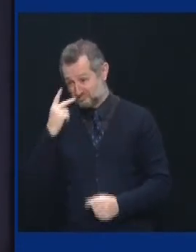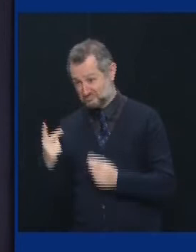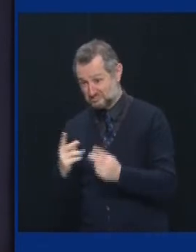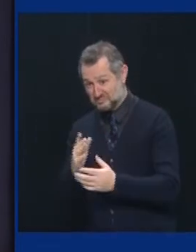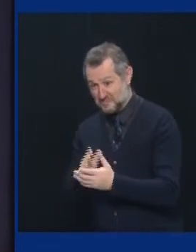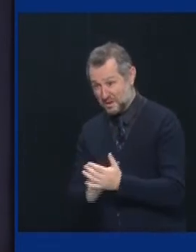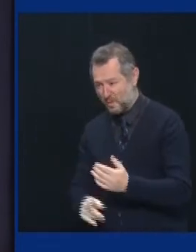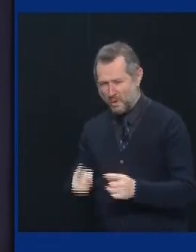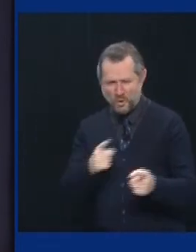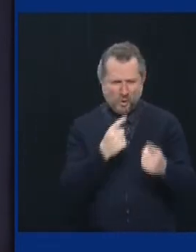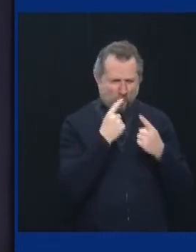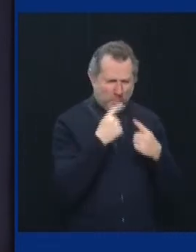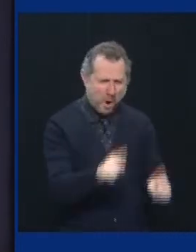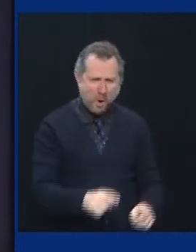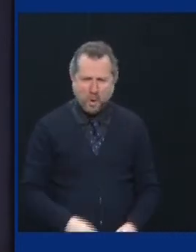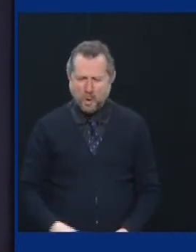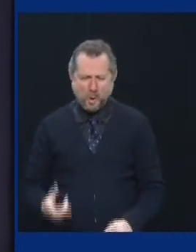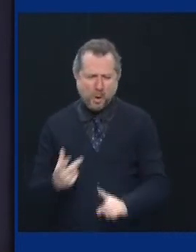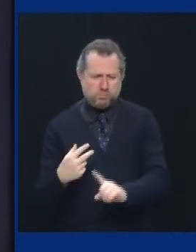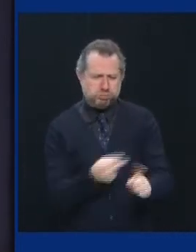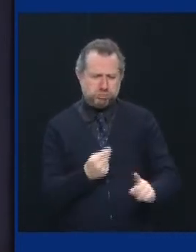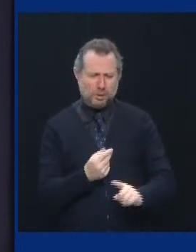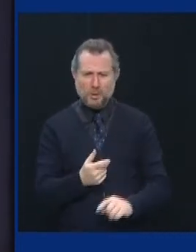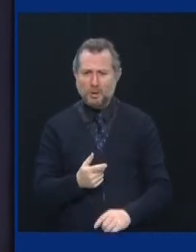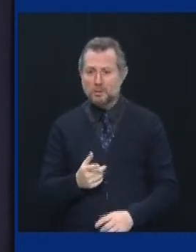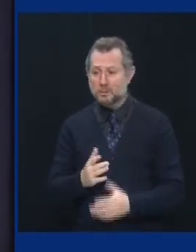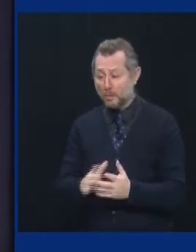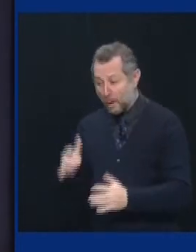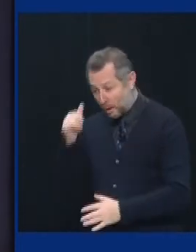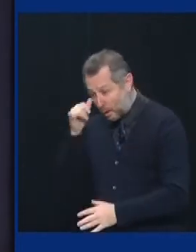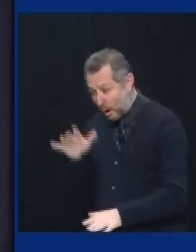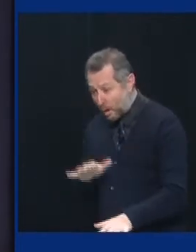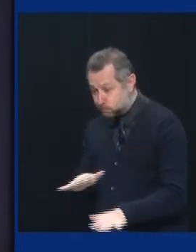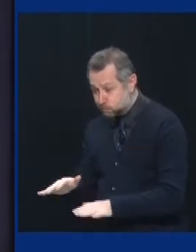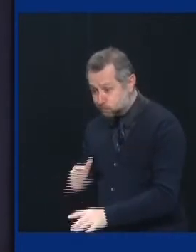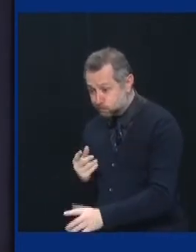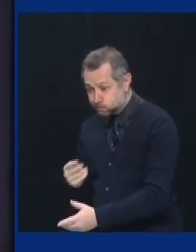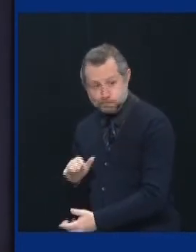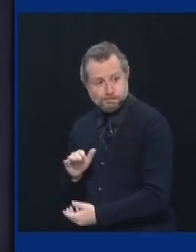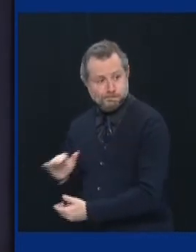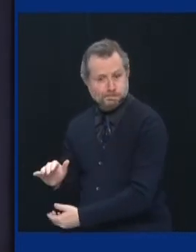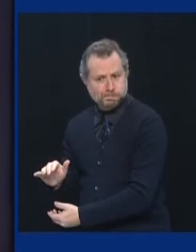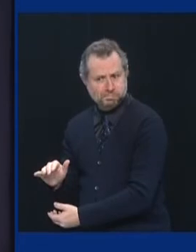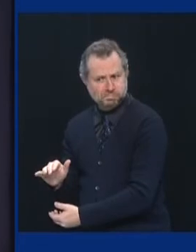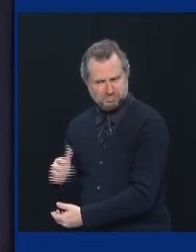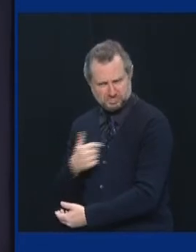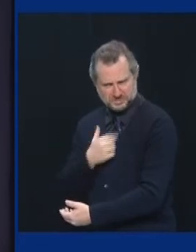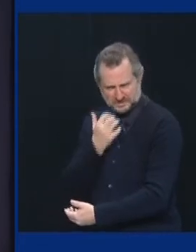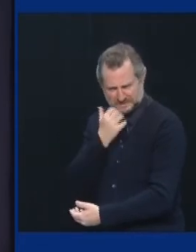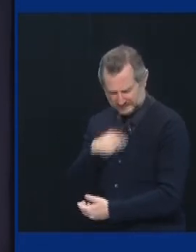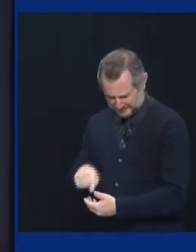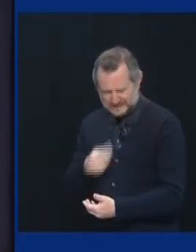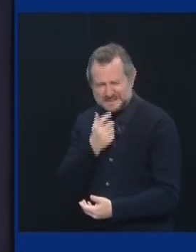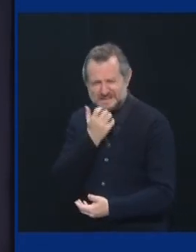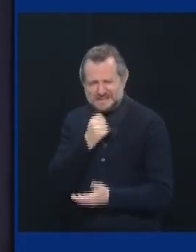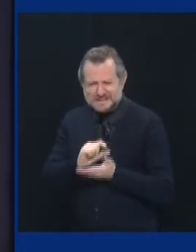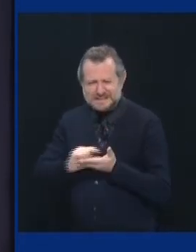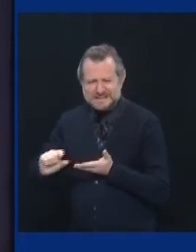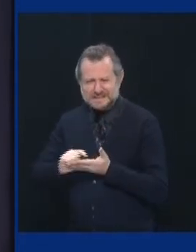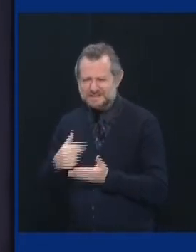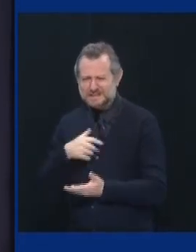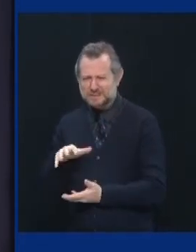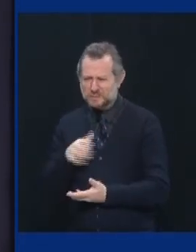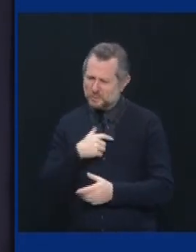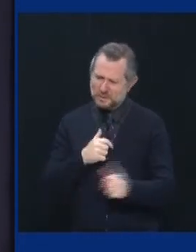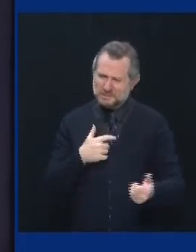some facilities take longer, you would send the precious few allocated dosages to